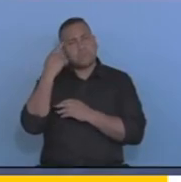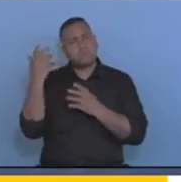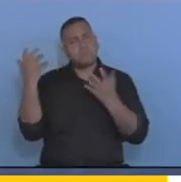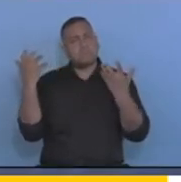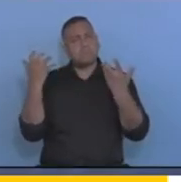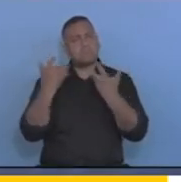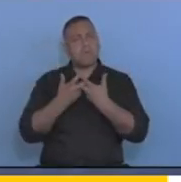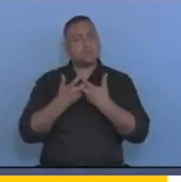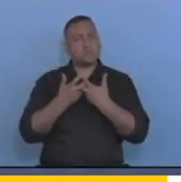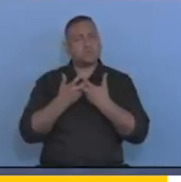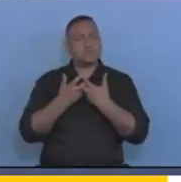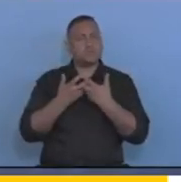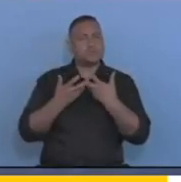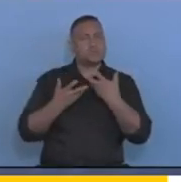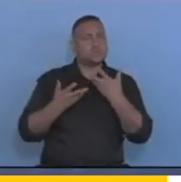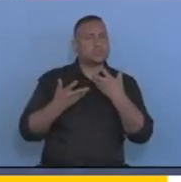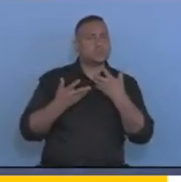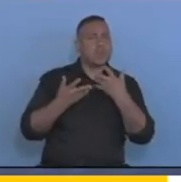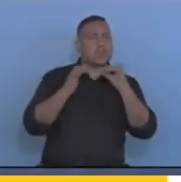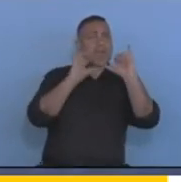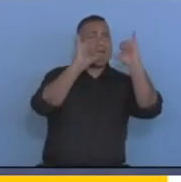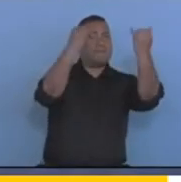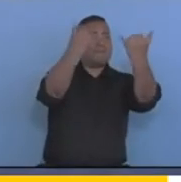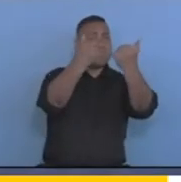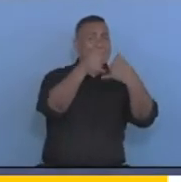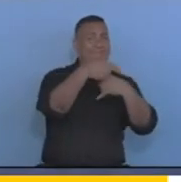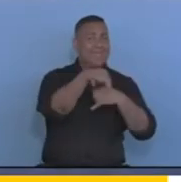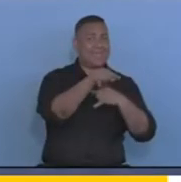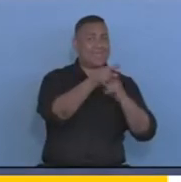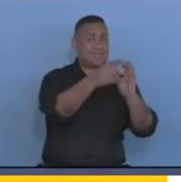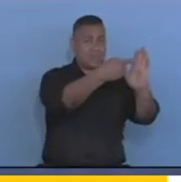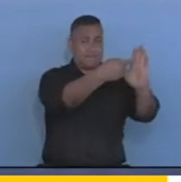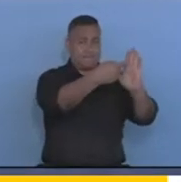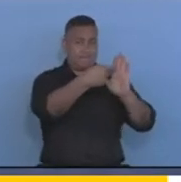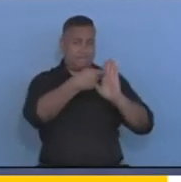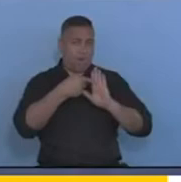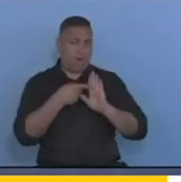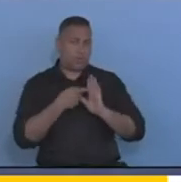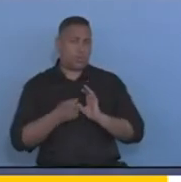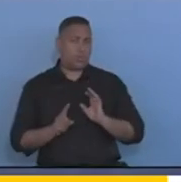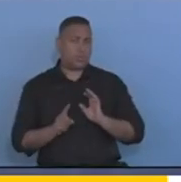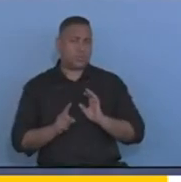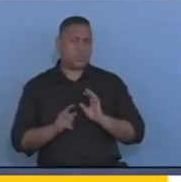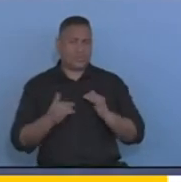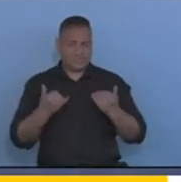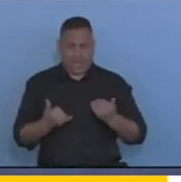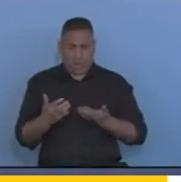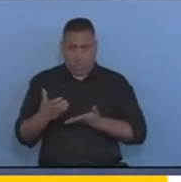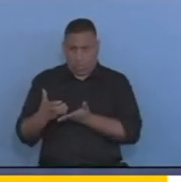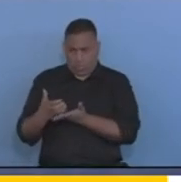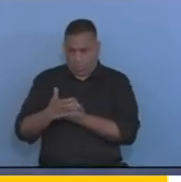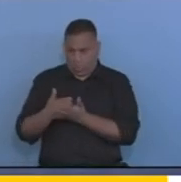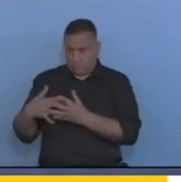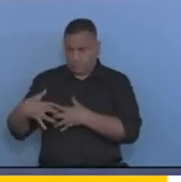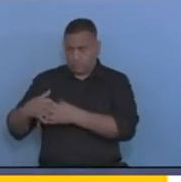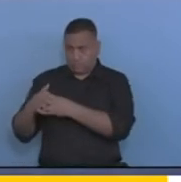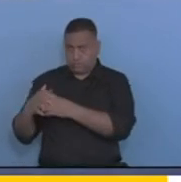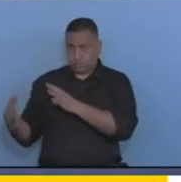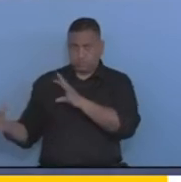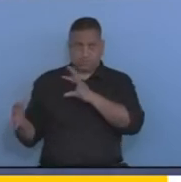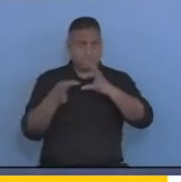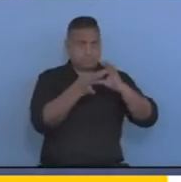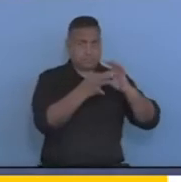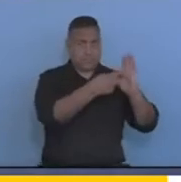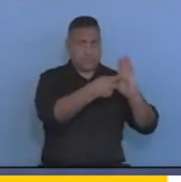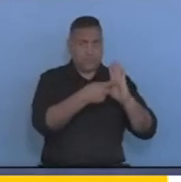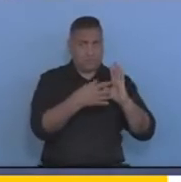created, here's the proof in the pudding. That's right. And especially going forward. Of course. And I think especially for entrepreneurs, I'm looking at this now, just giving them a school, because